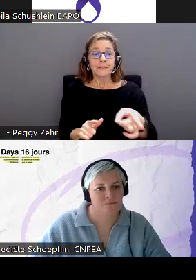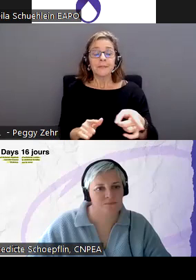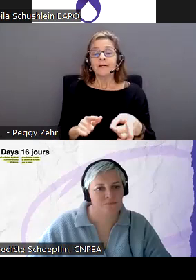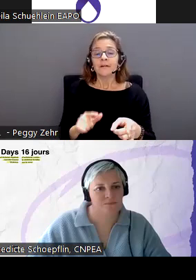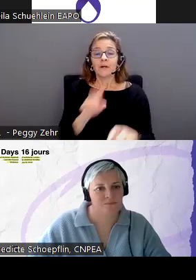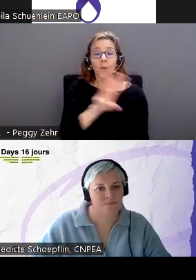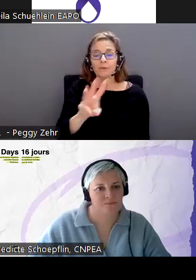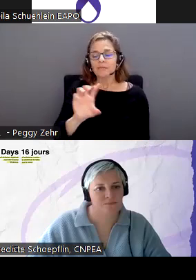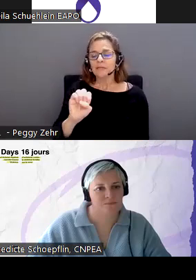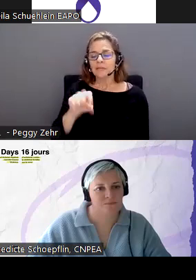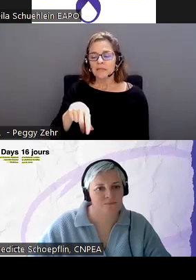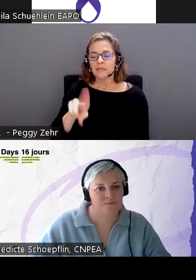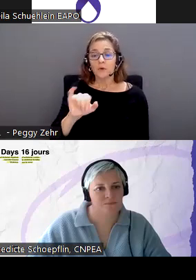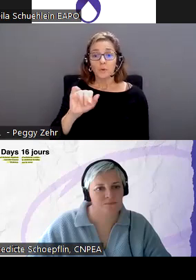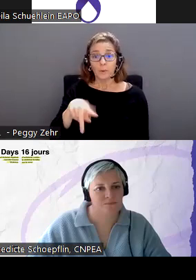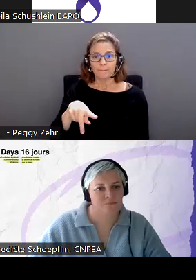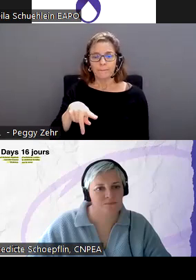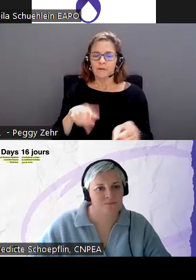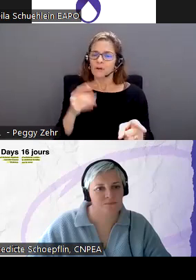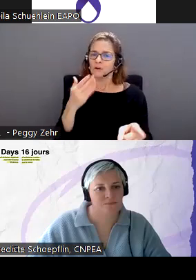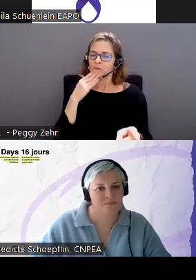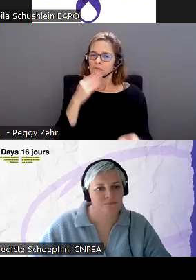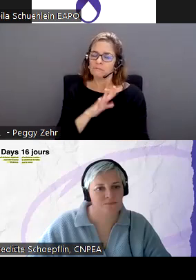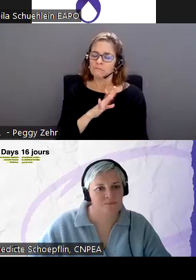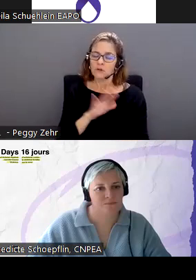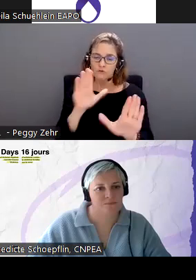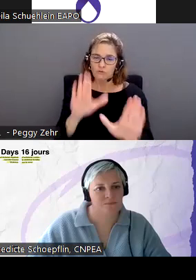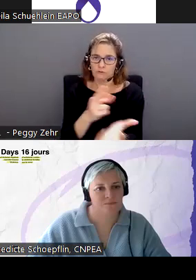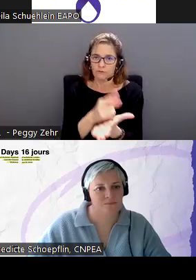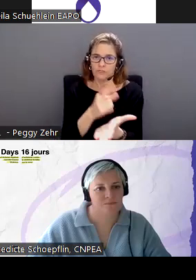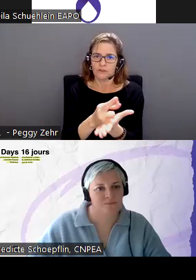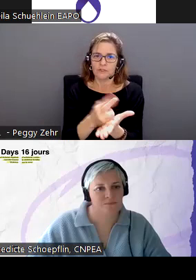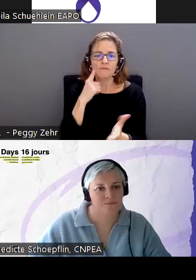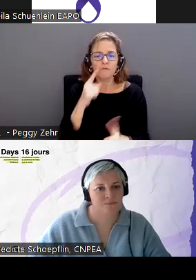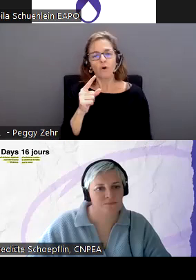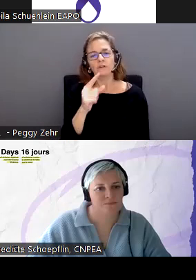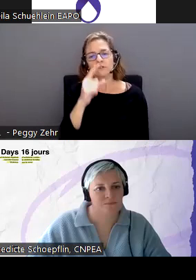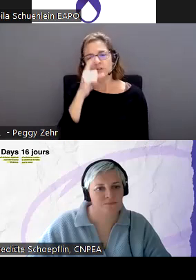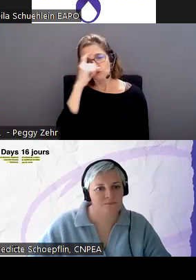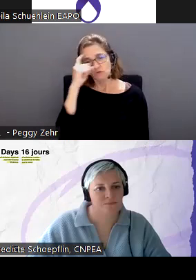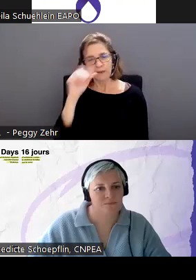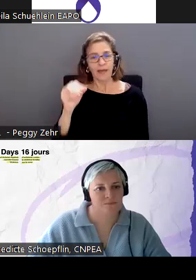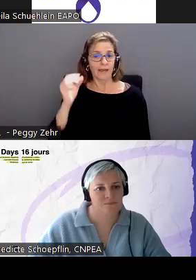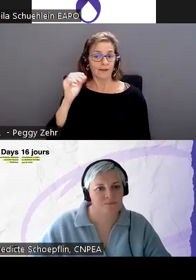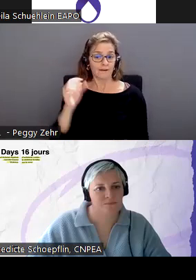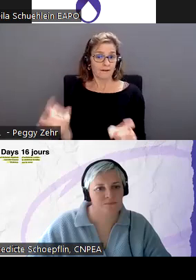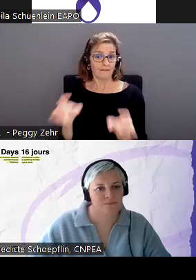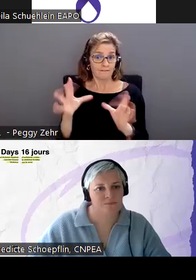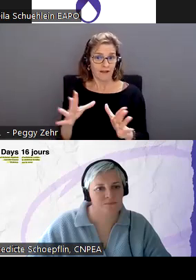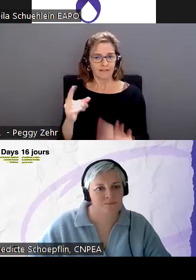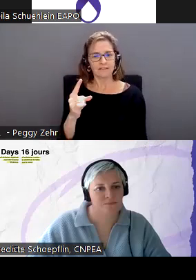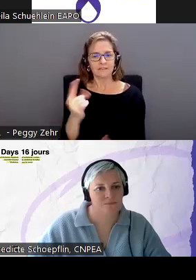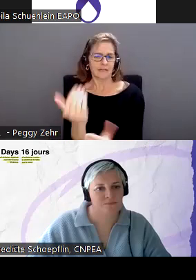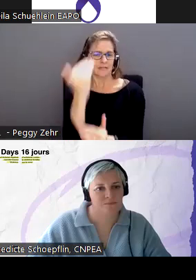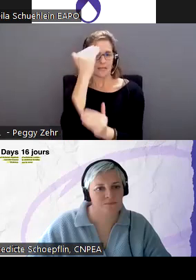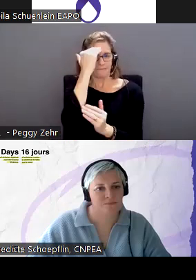from that Trauma and Violence Informed. It's honestly, it's a great website. Go look at it. I think Benedict's going to put